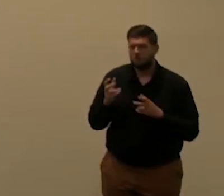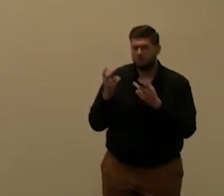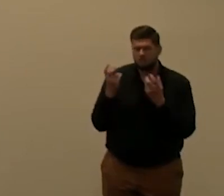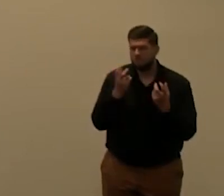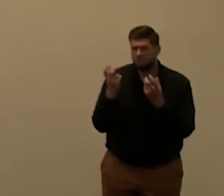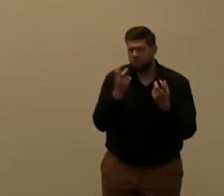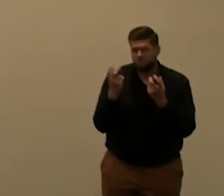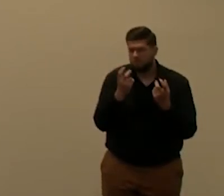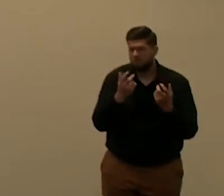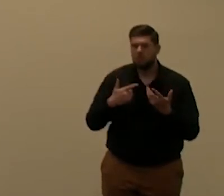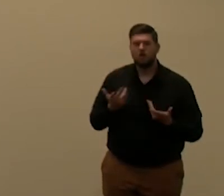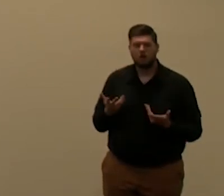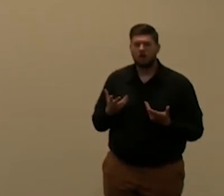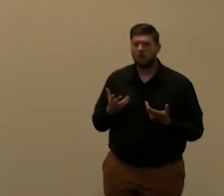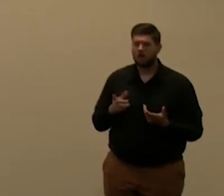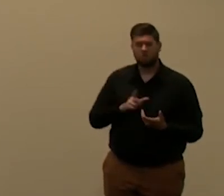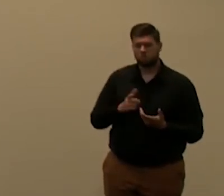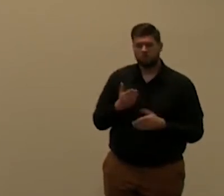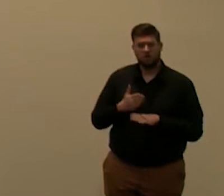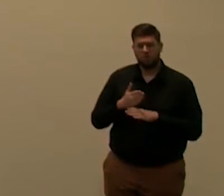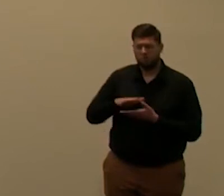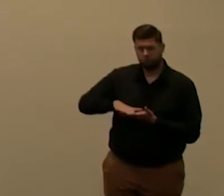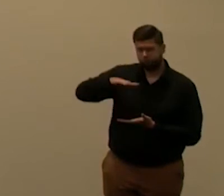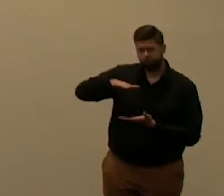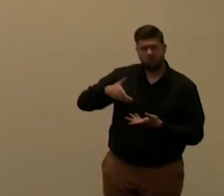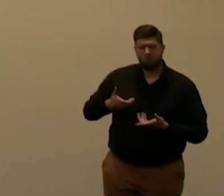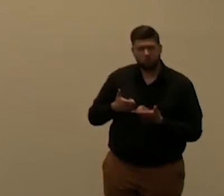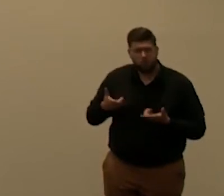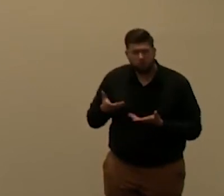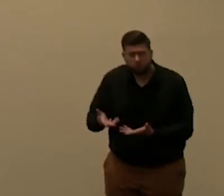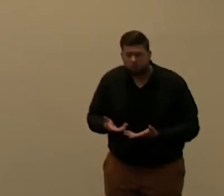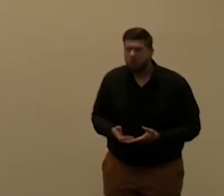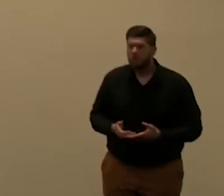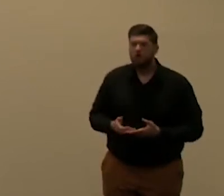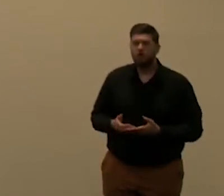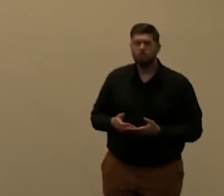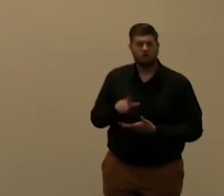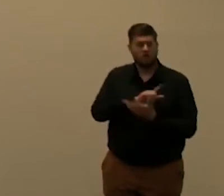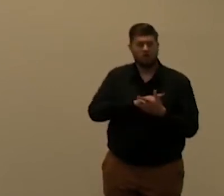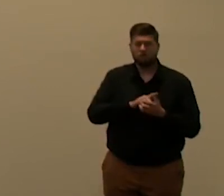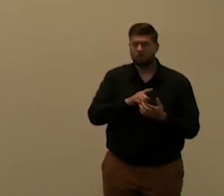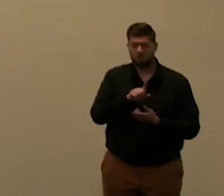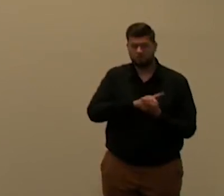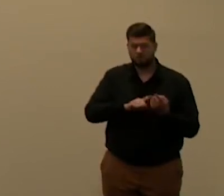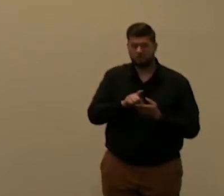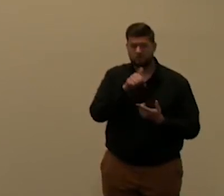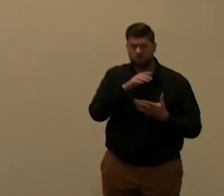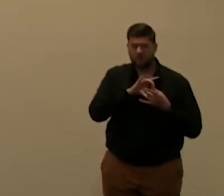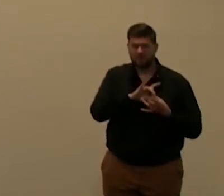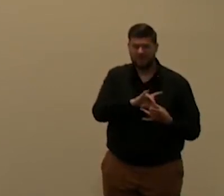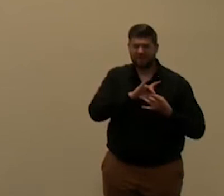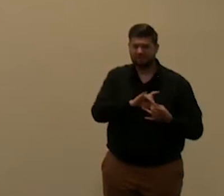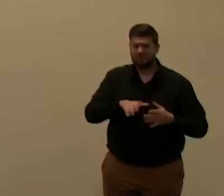means they've got too much to do. They're not engaged in the meeting, so that means they shouldn't be there anyway,